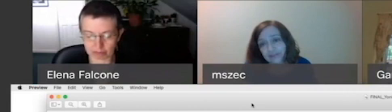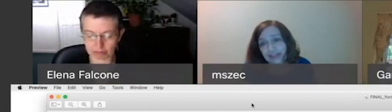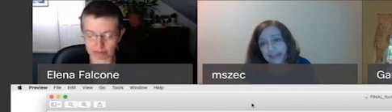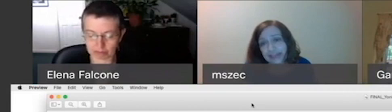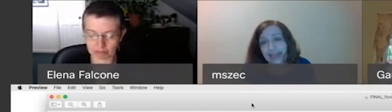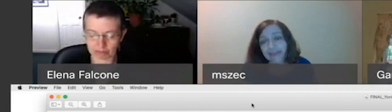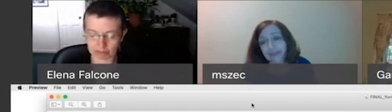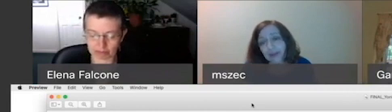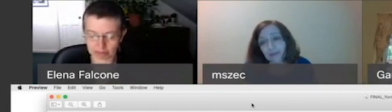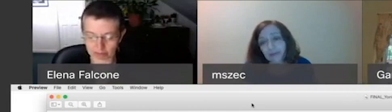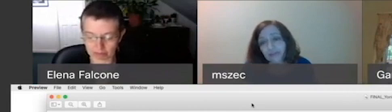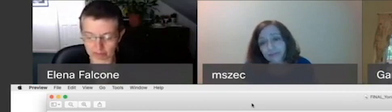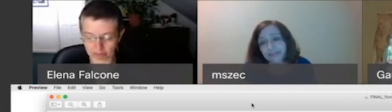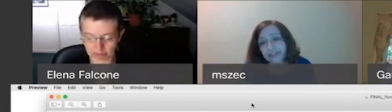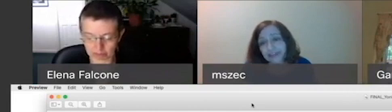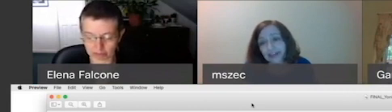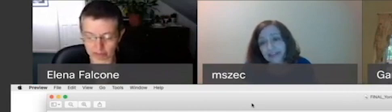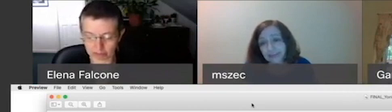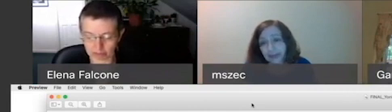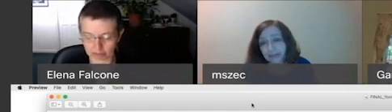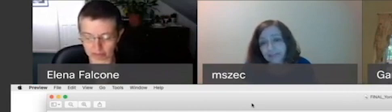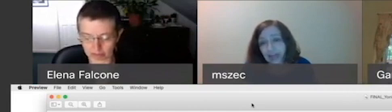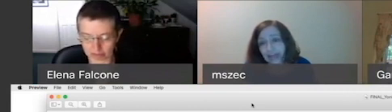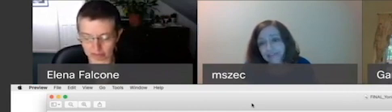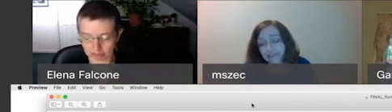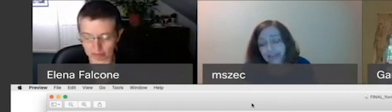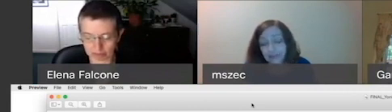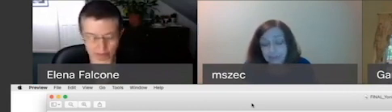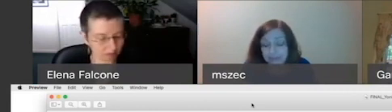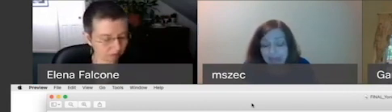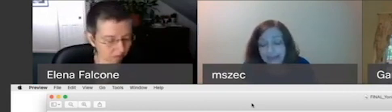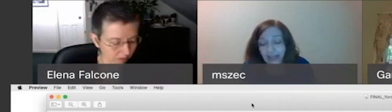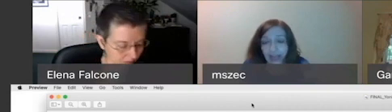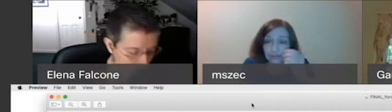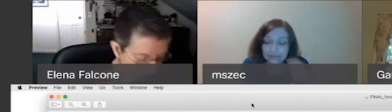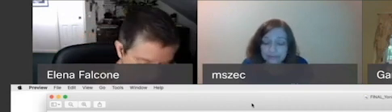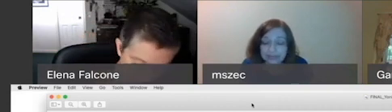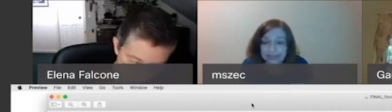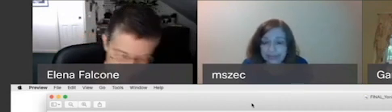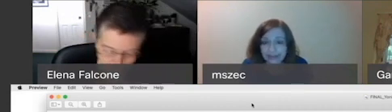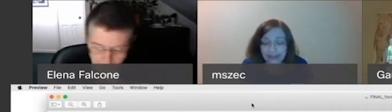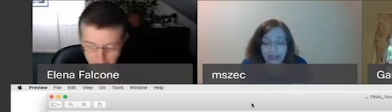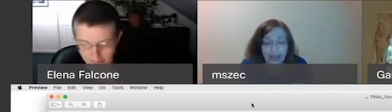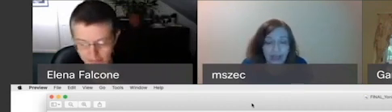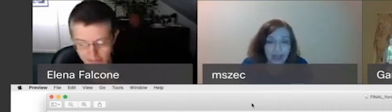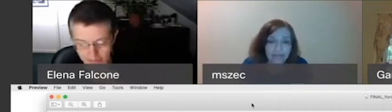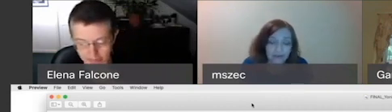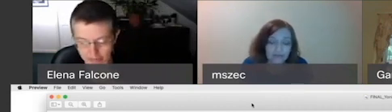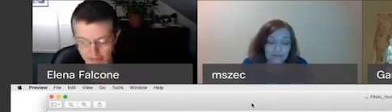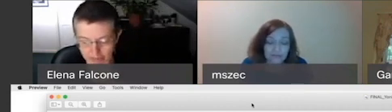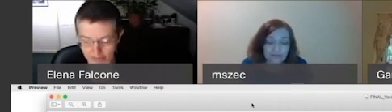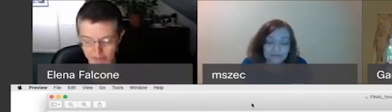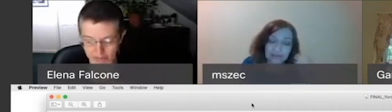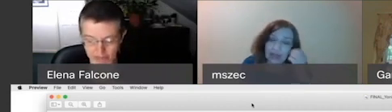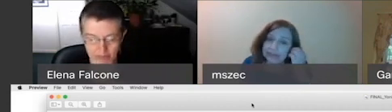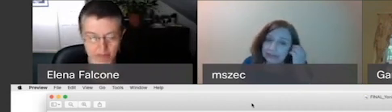of the Hudson Valley at the number that you'll be seeing on the upcoming slides. And with that, I will begin. So